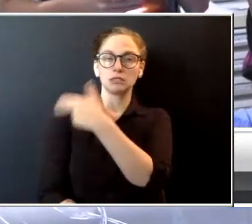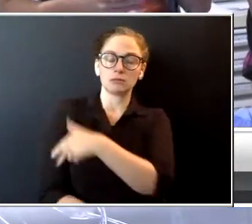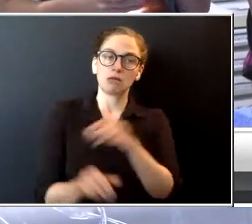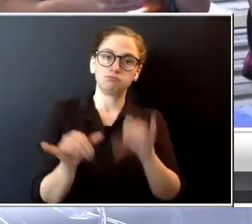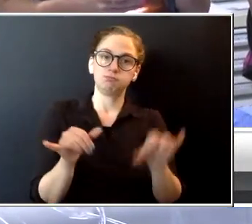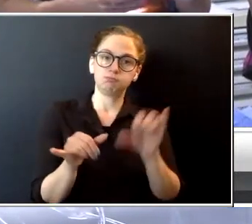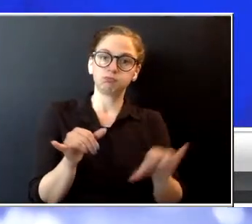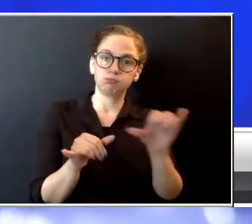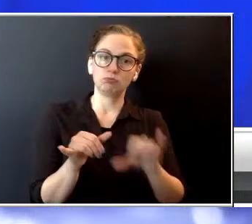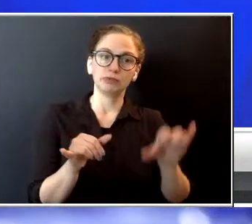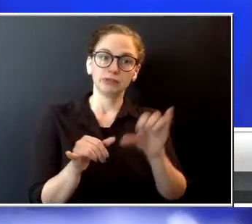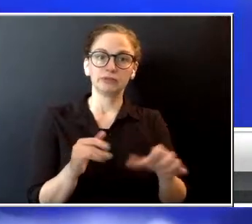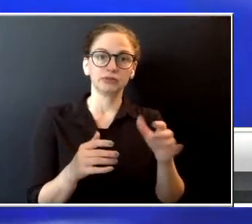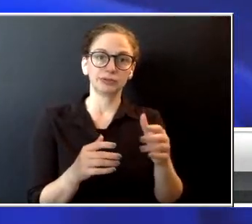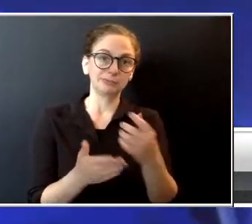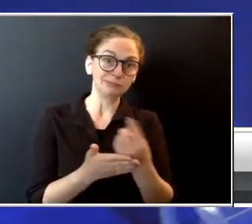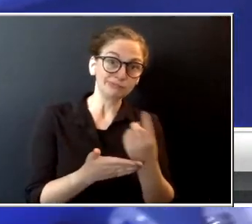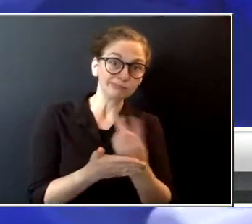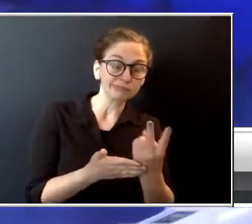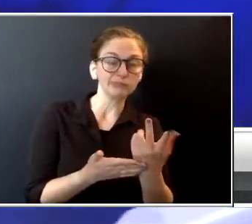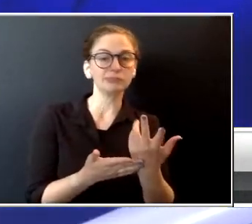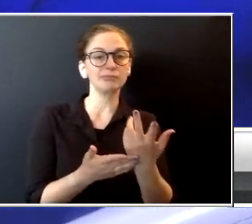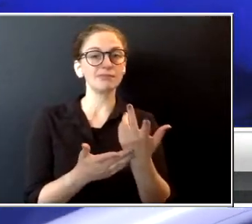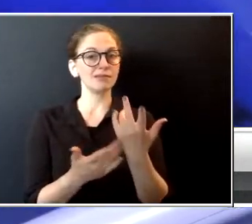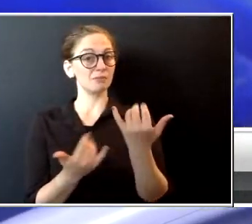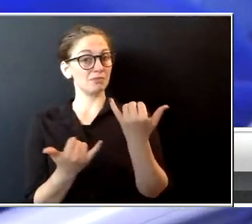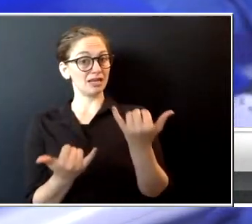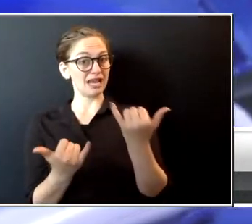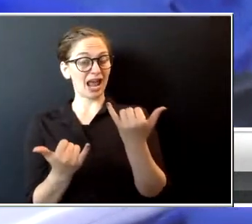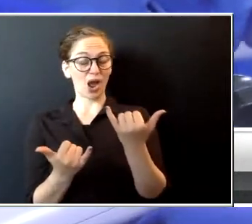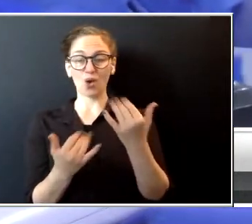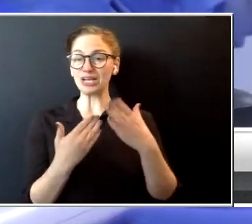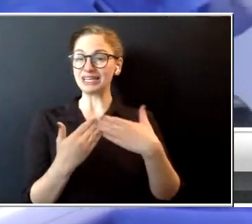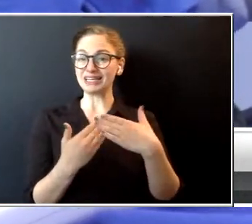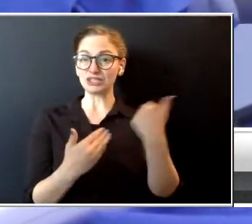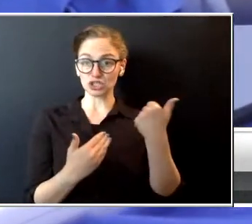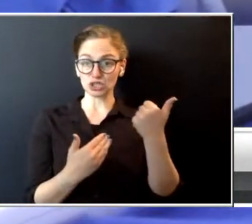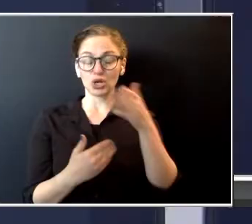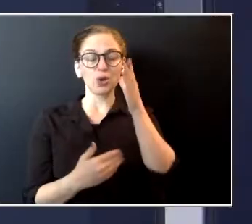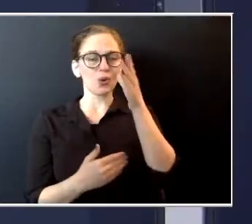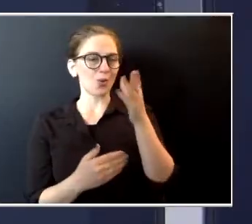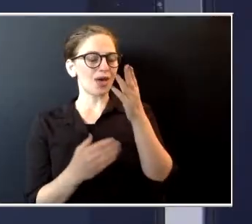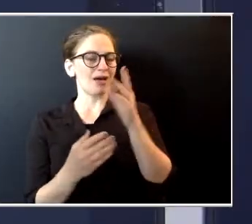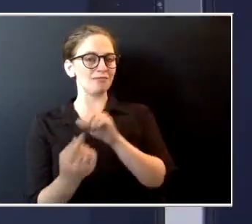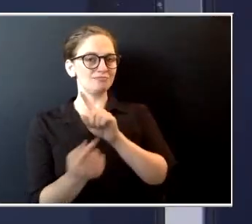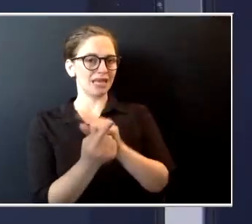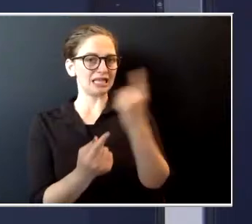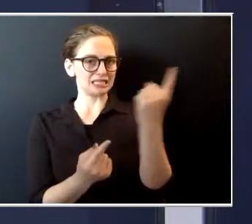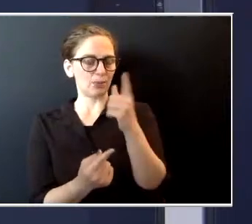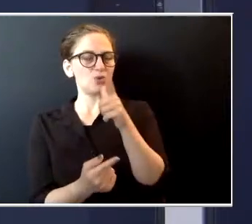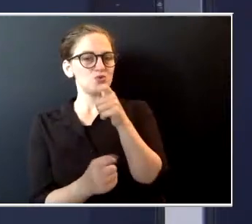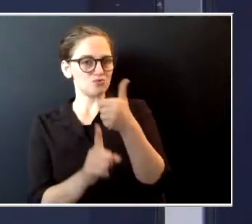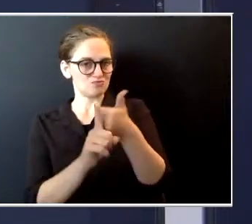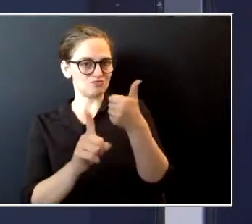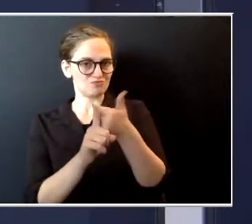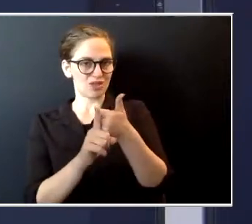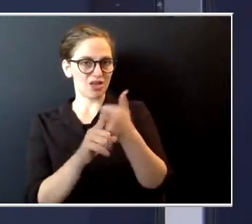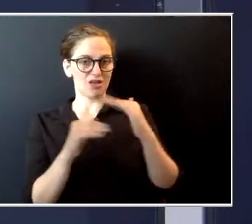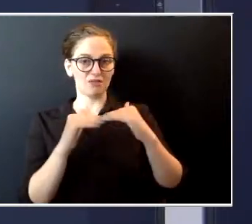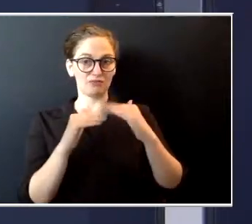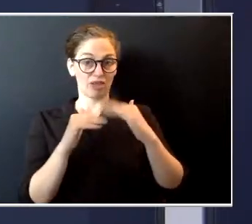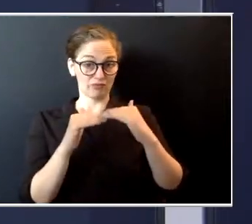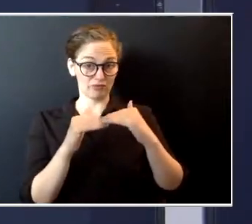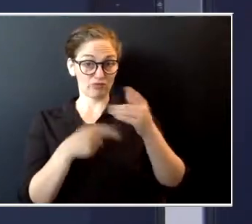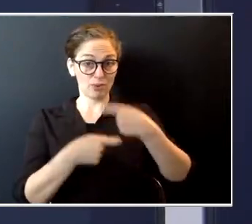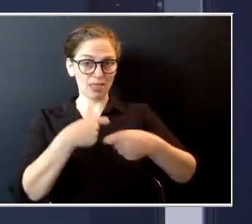and catheter up through the blood vessels. We'll meet someone who had a heart valve replaced and barely spent a day in the hospital